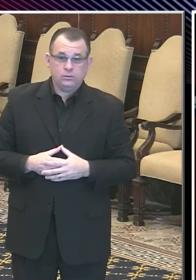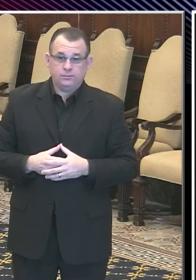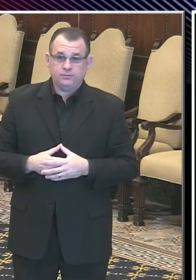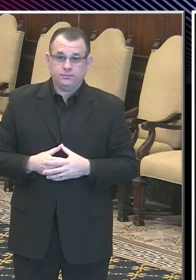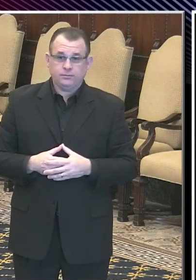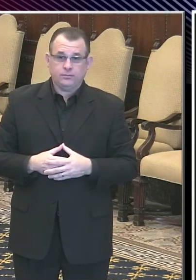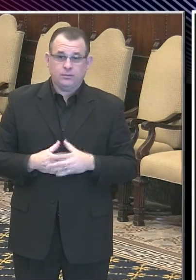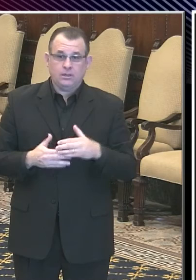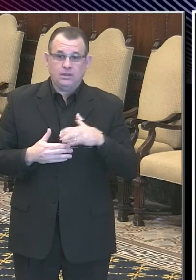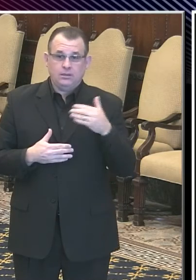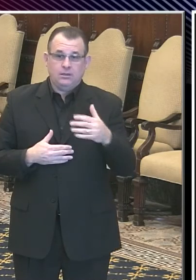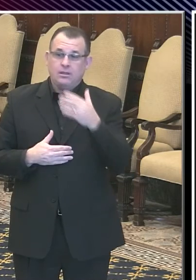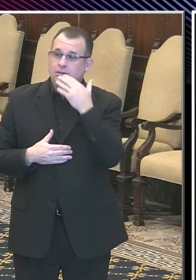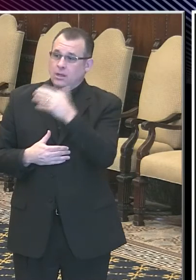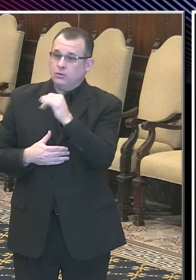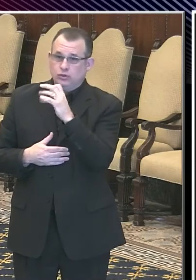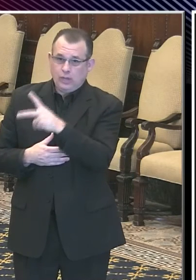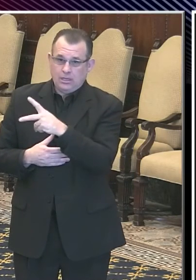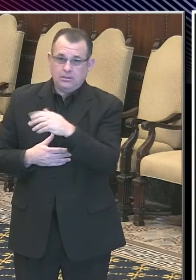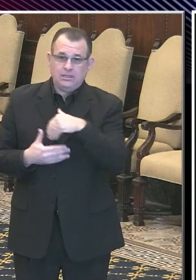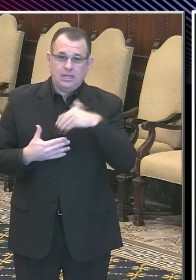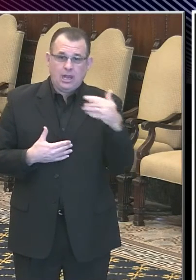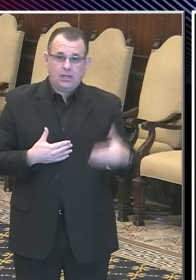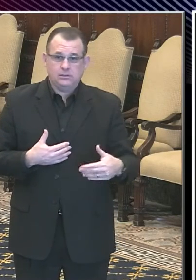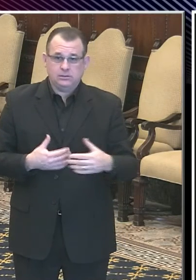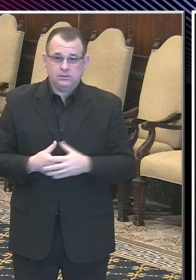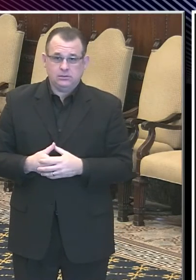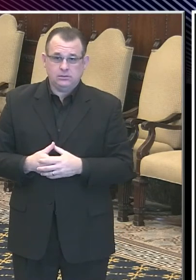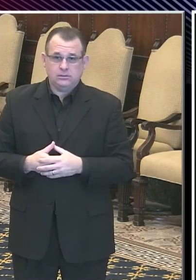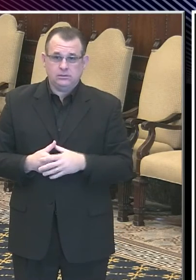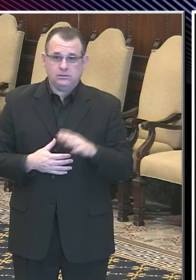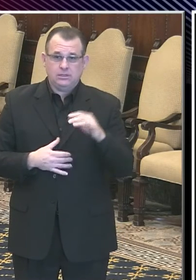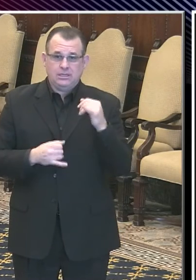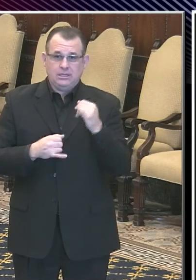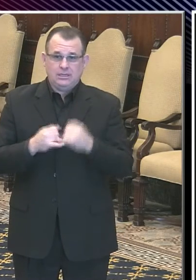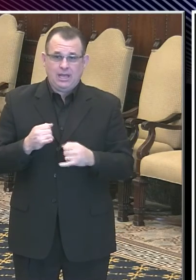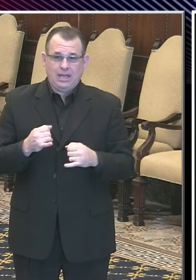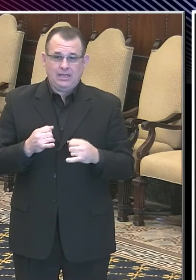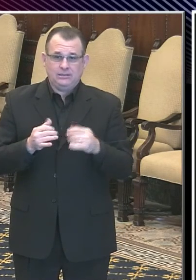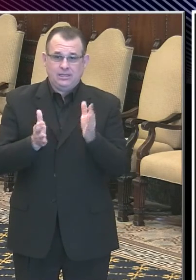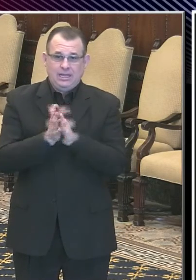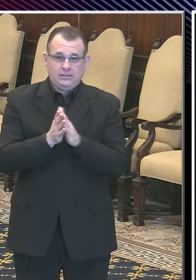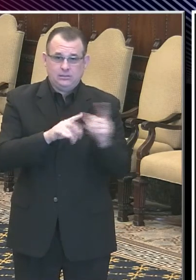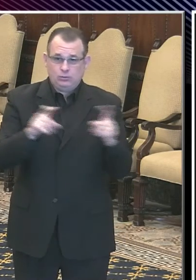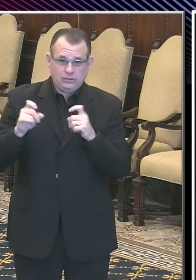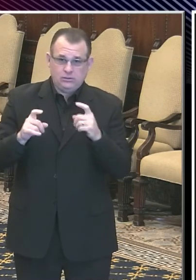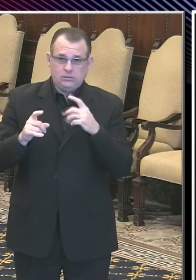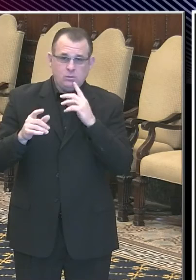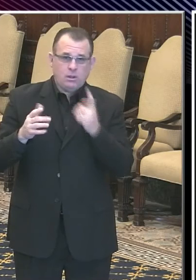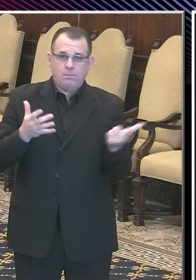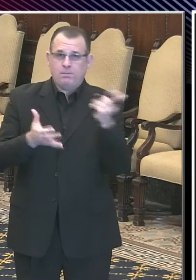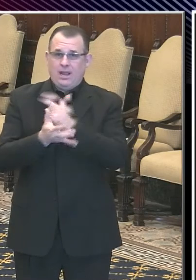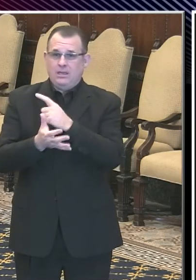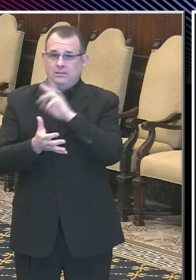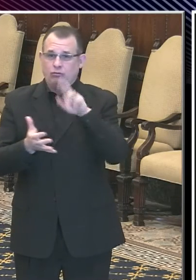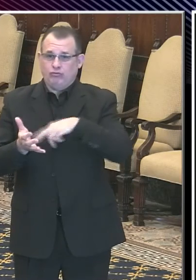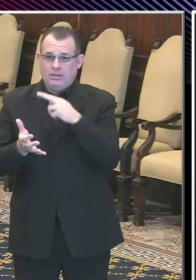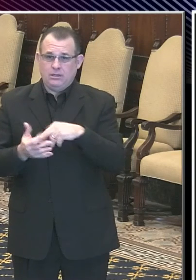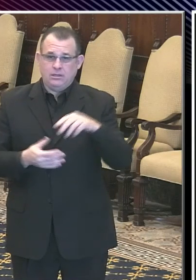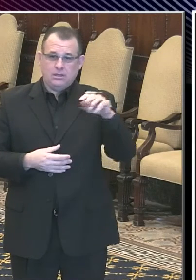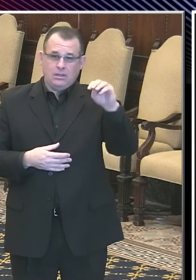Okay, thank you, Jack. This is our last call for questions. We're going to go back to a second round. Max